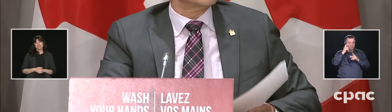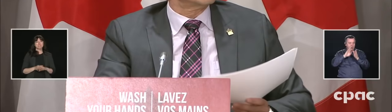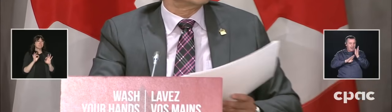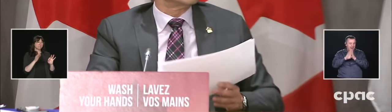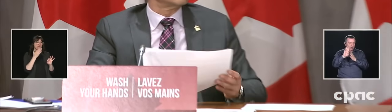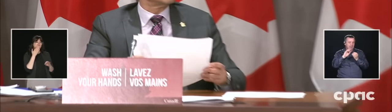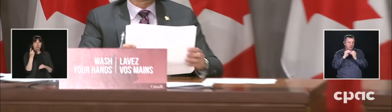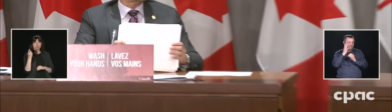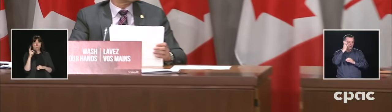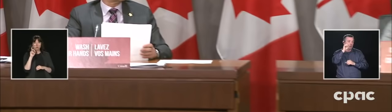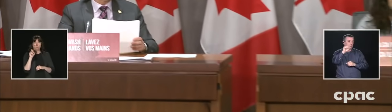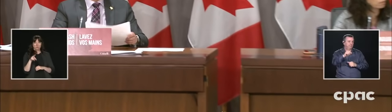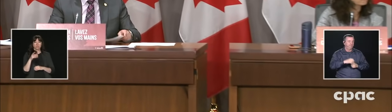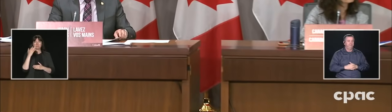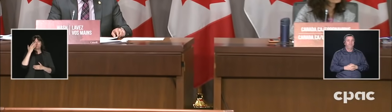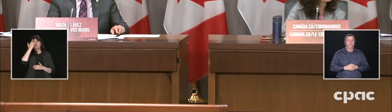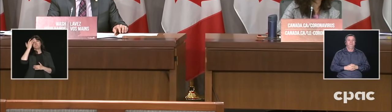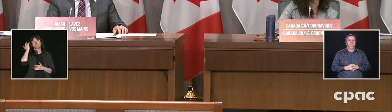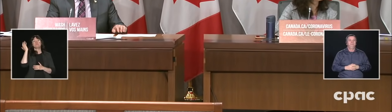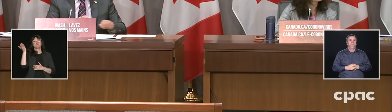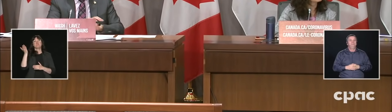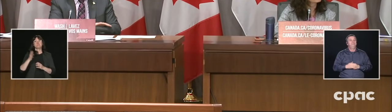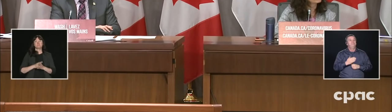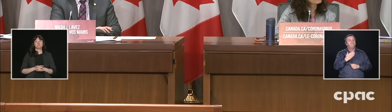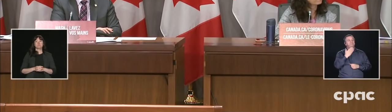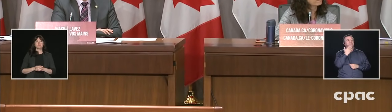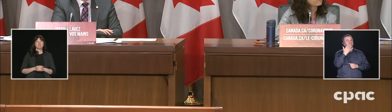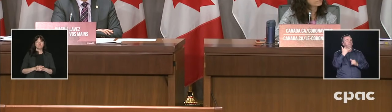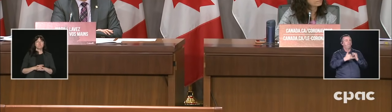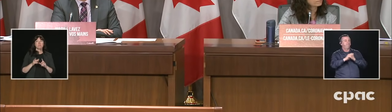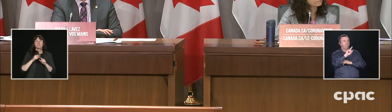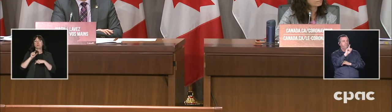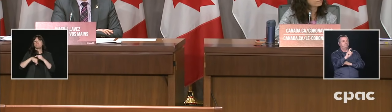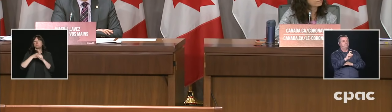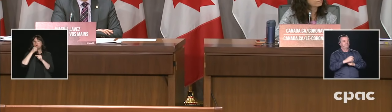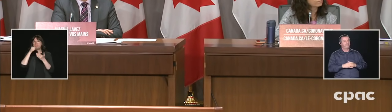and Mail. Marika Walsh with the Globe and Mail. I have one question and one follow-up.